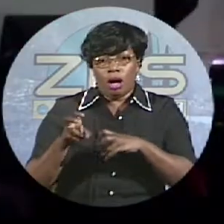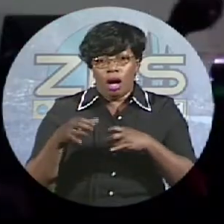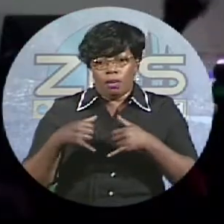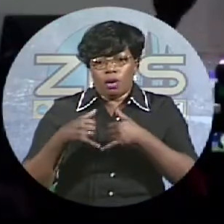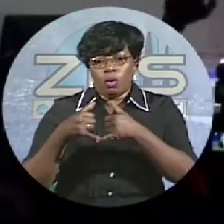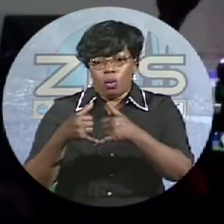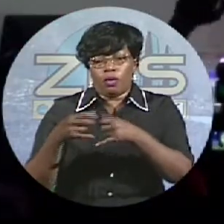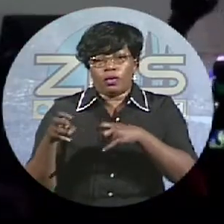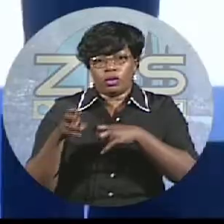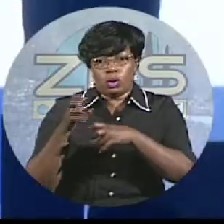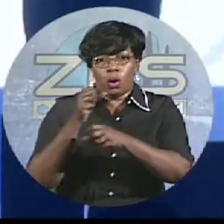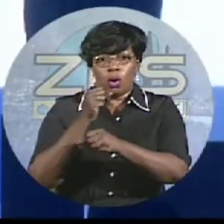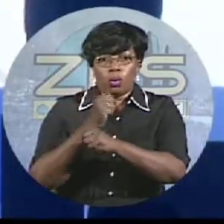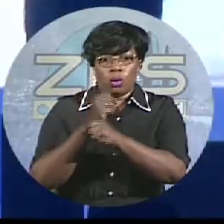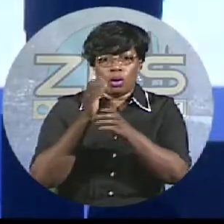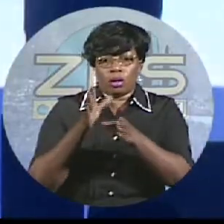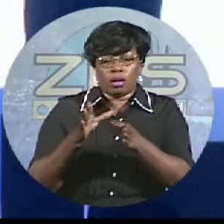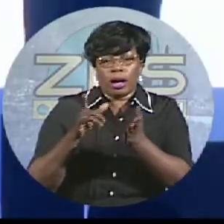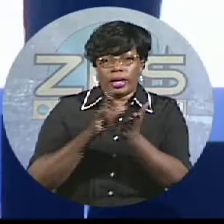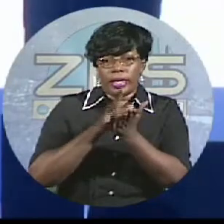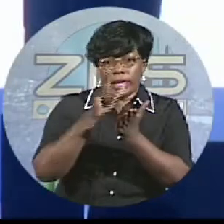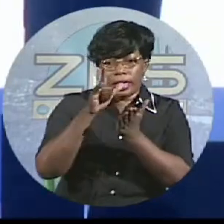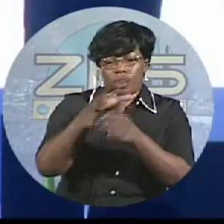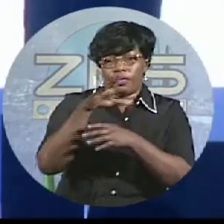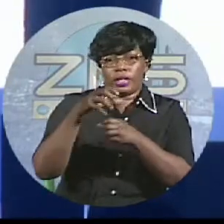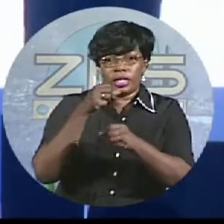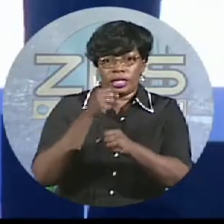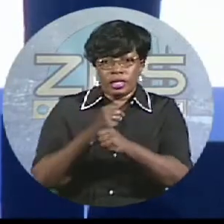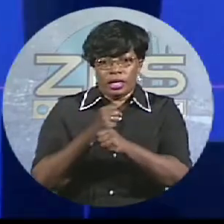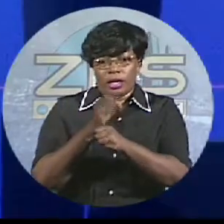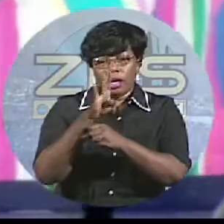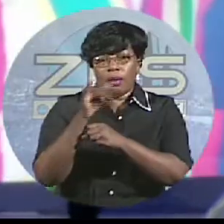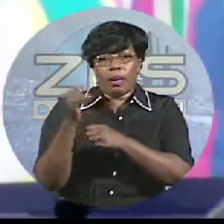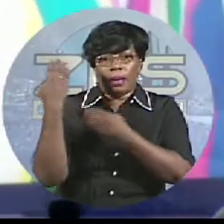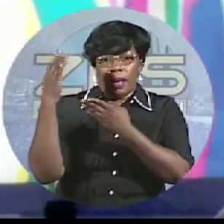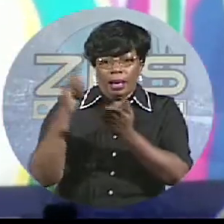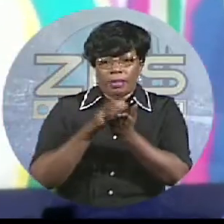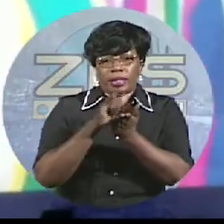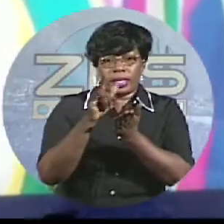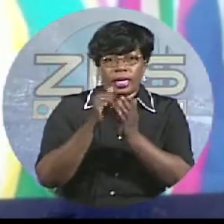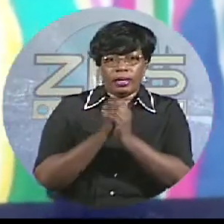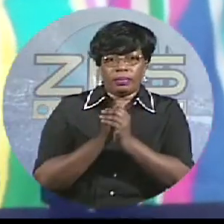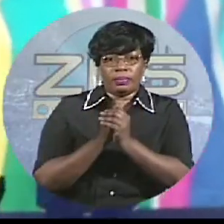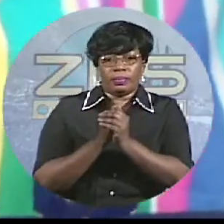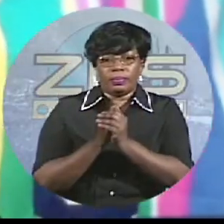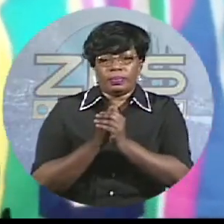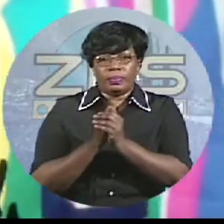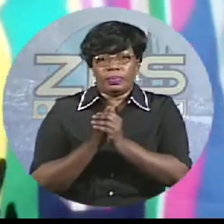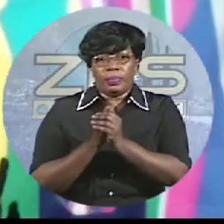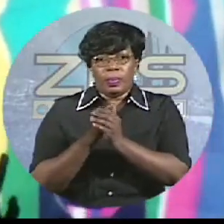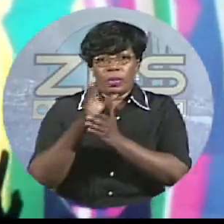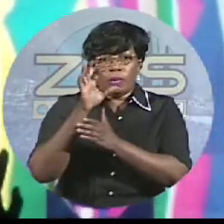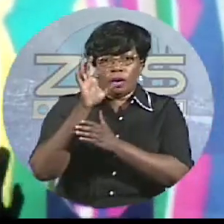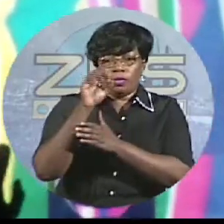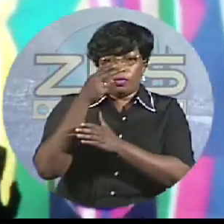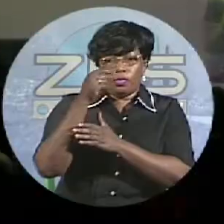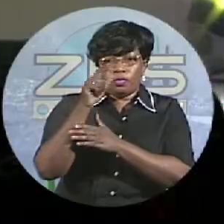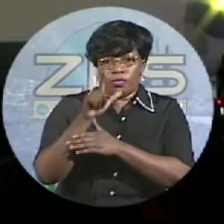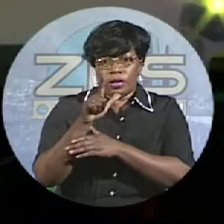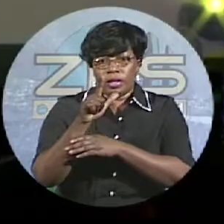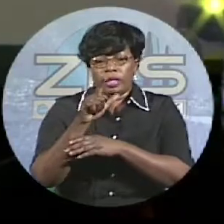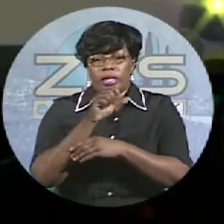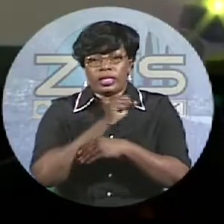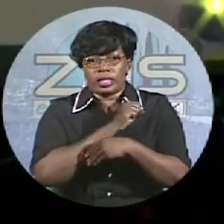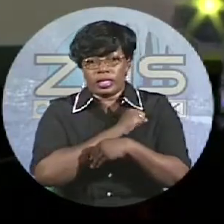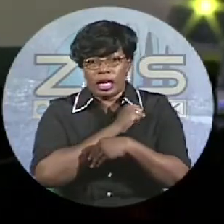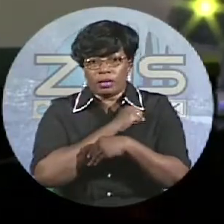Tour Operator of the Year, as well as Airline of the Year that was secured by Bahamas Air. Bahamian musician Phil Stubbs won the Blue Ribbon Panel Award, and